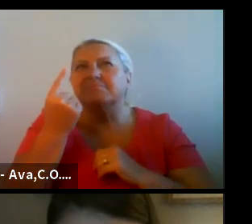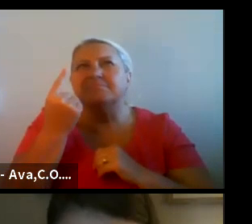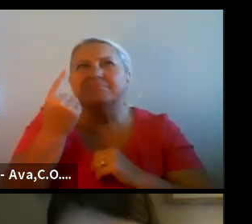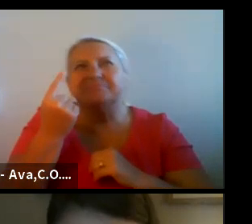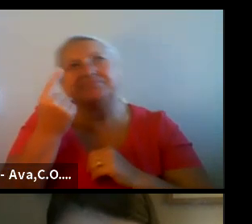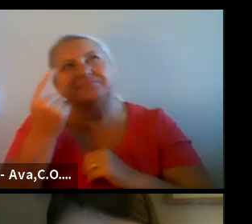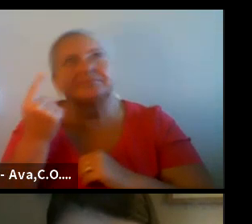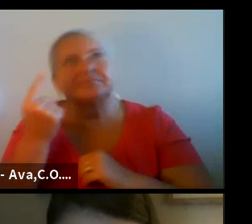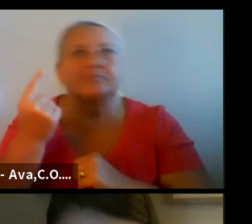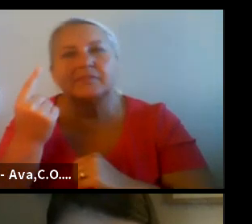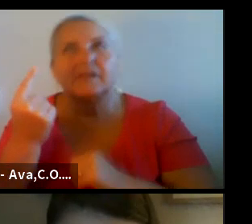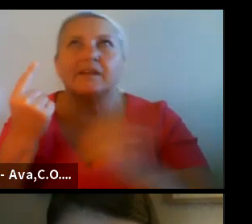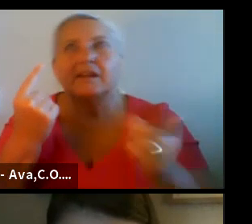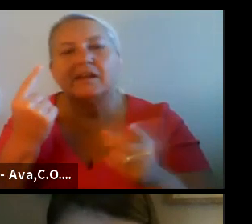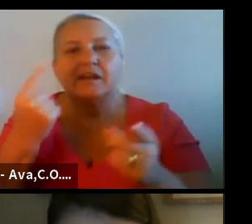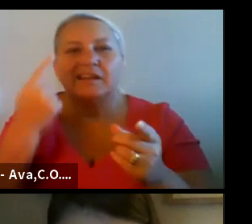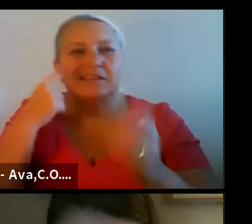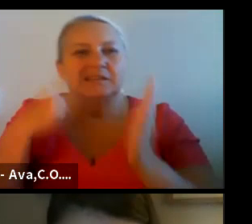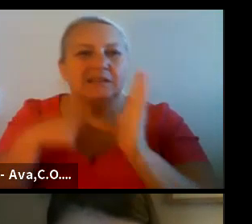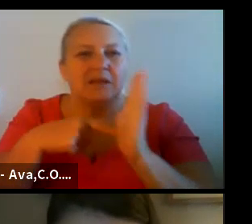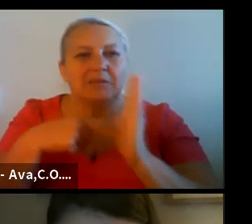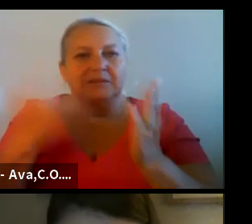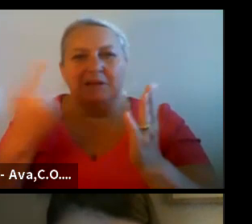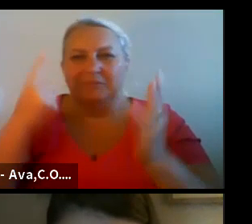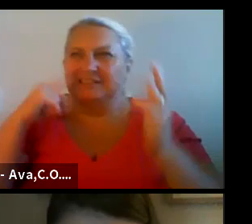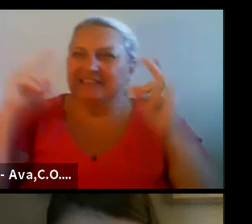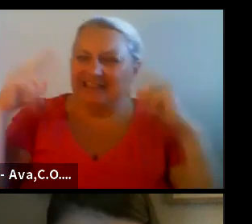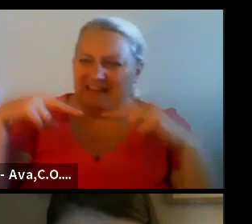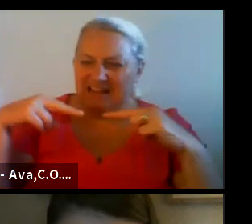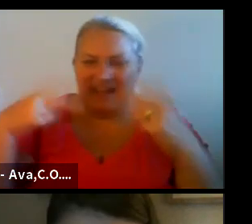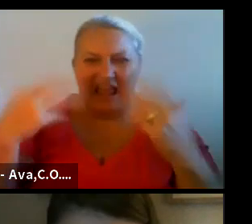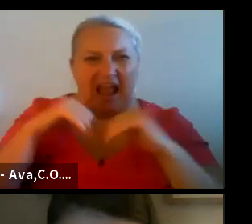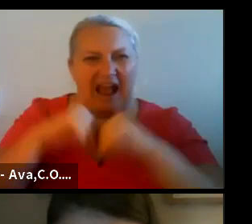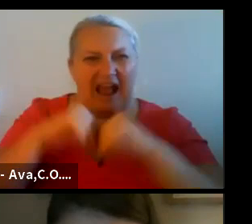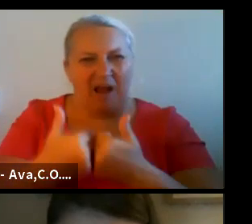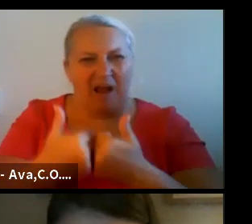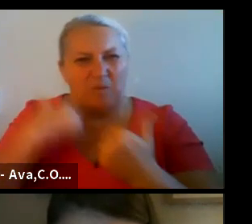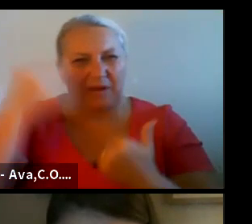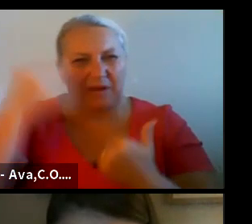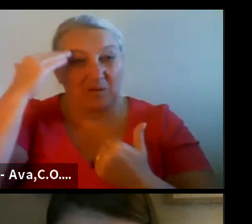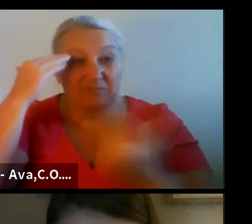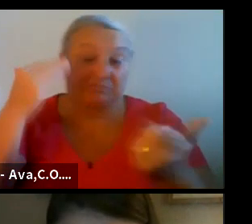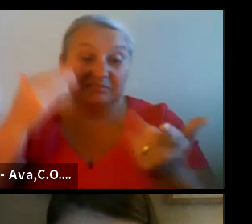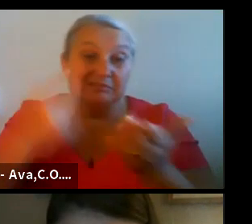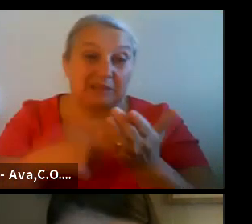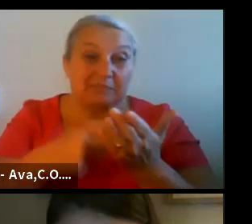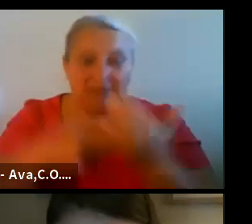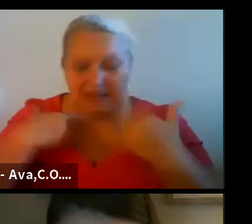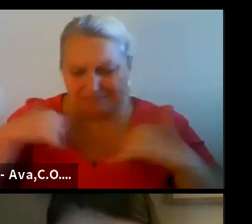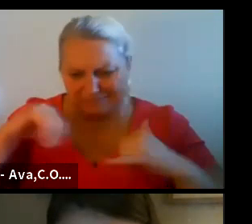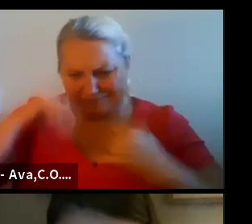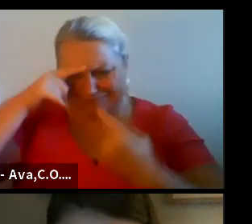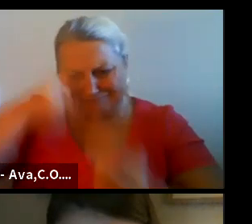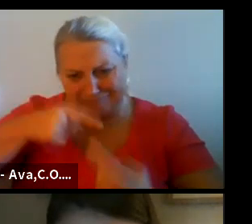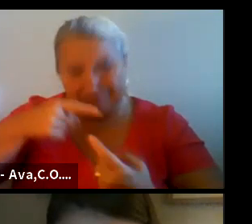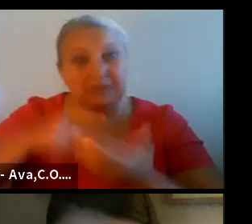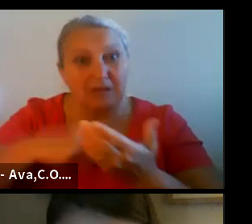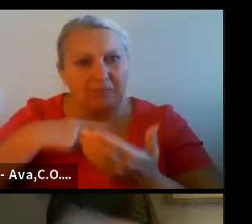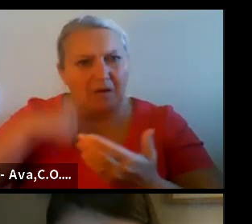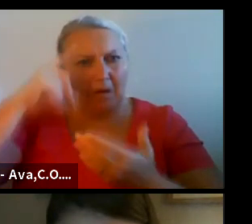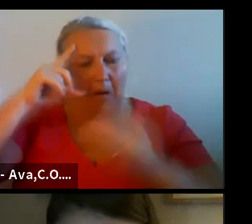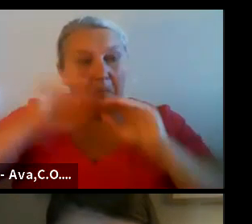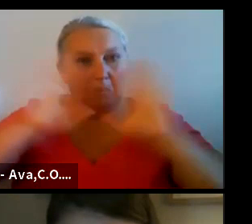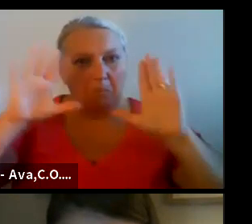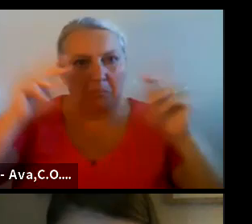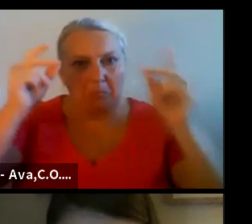mentioned something about, well, how do we know? And I mean, you know, these are things that I'm still wrestling with. I mean, sometimes I think I've got it, you know, in a